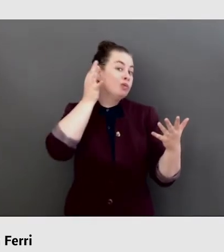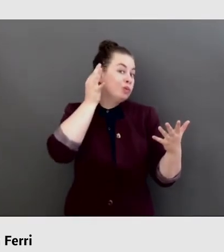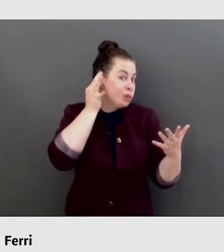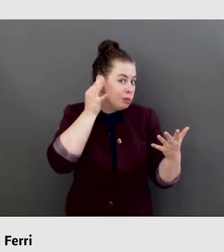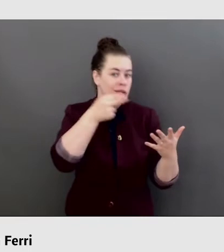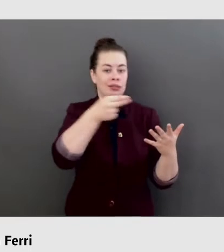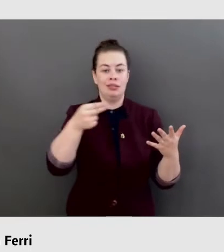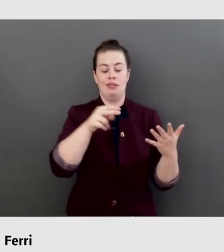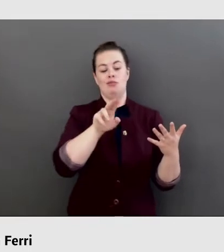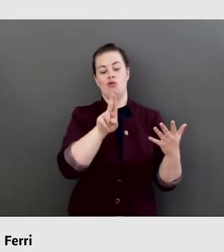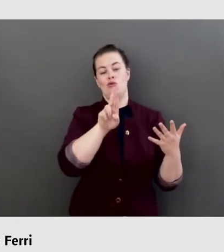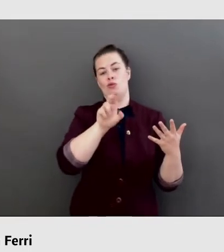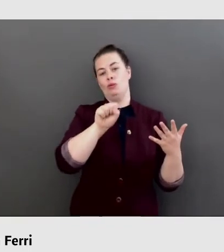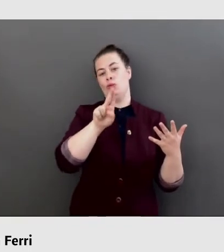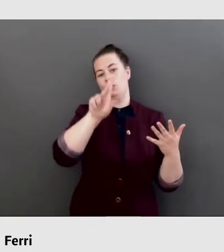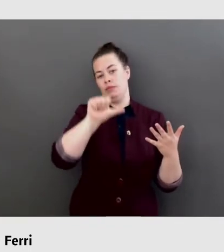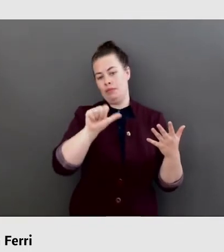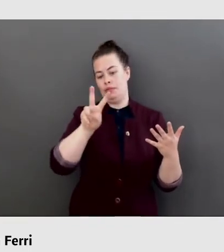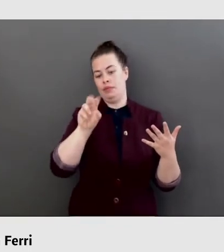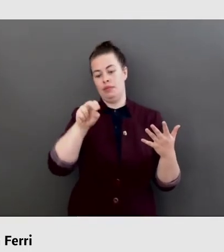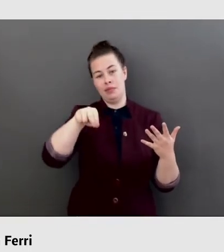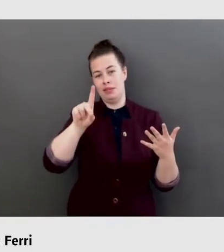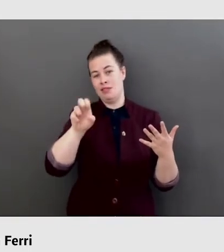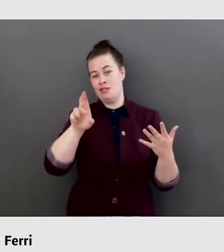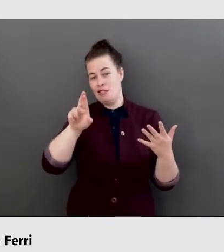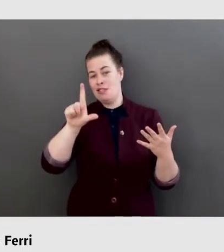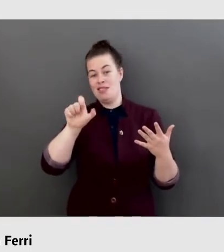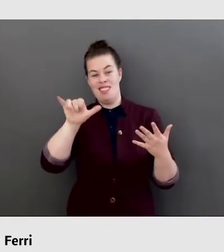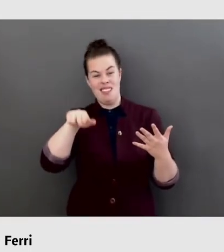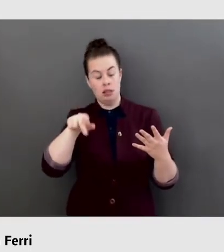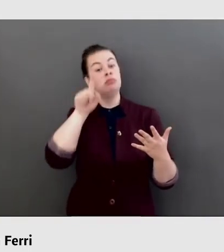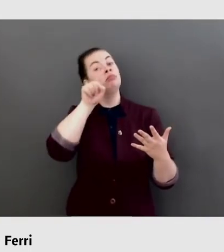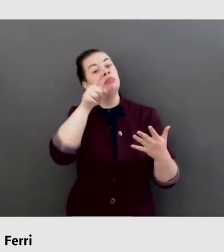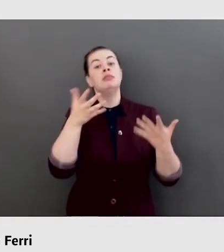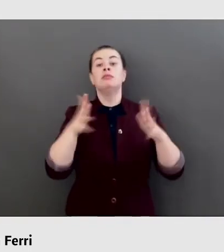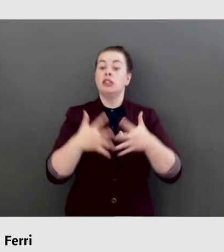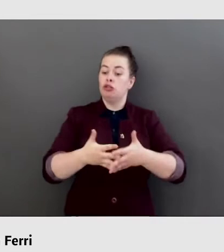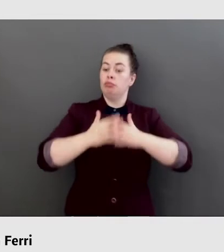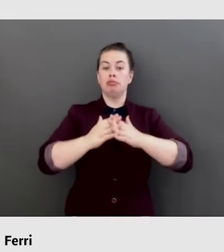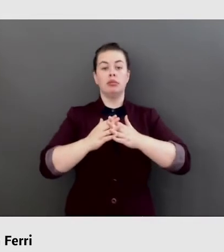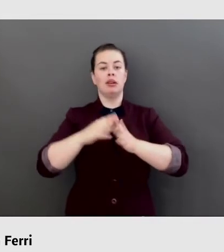Leyen. The Commission has proposed a new standalone health programme for the period